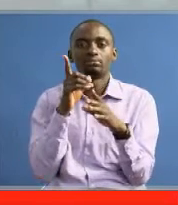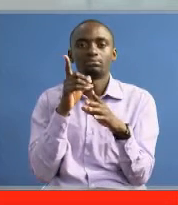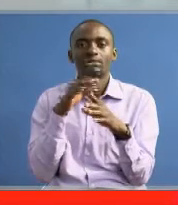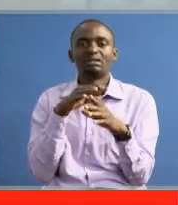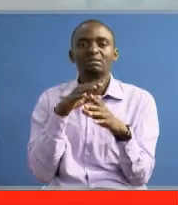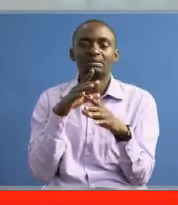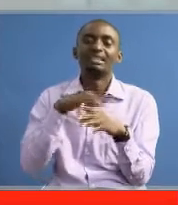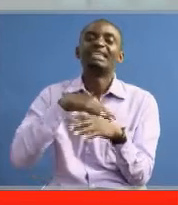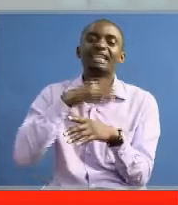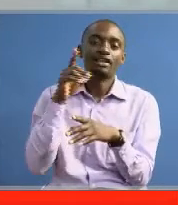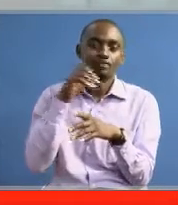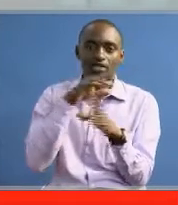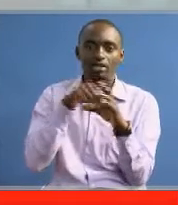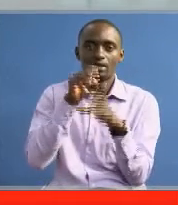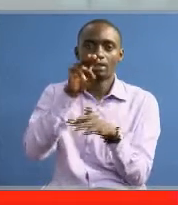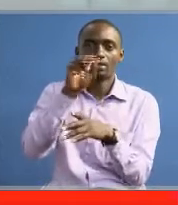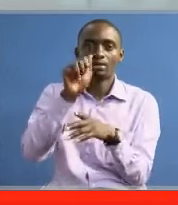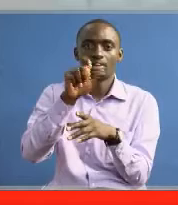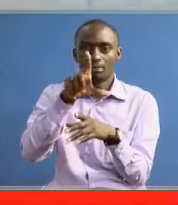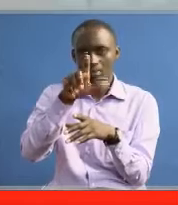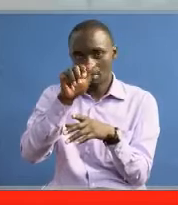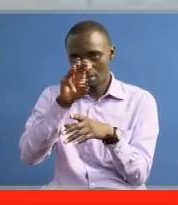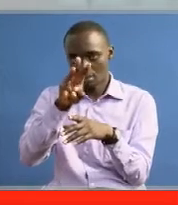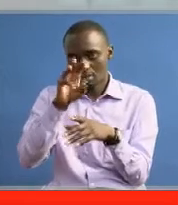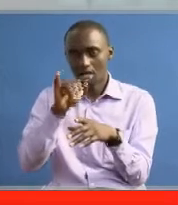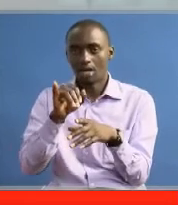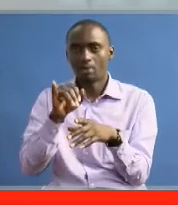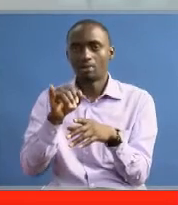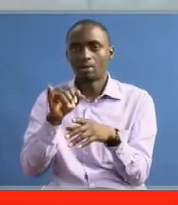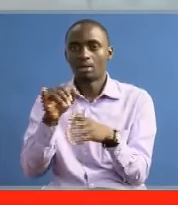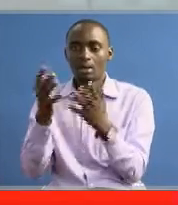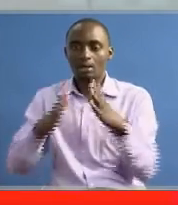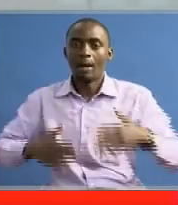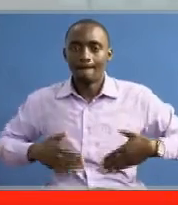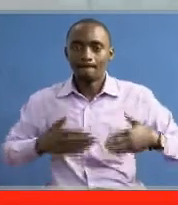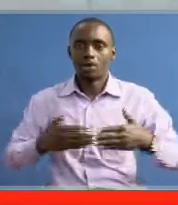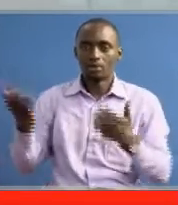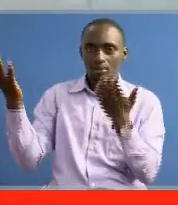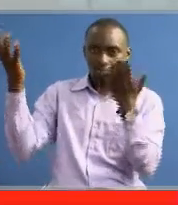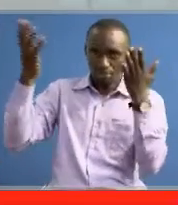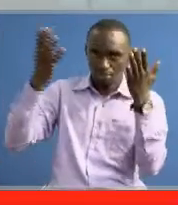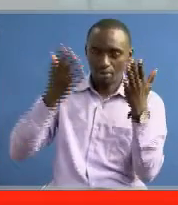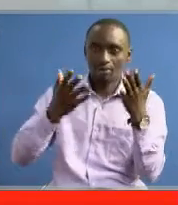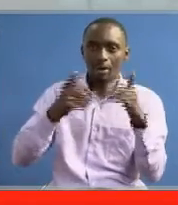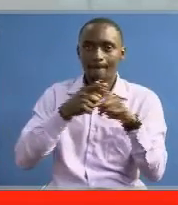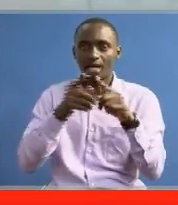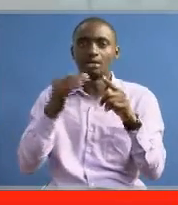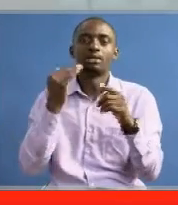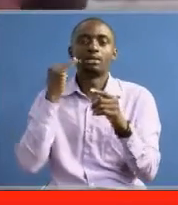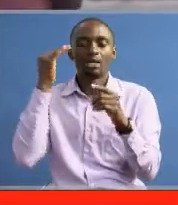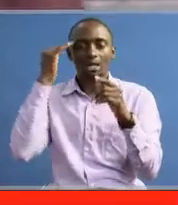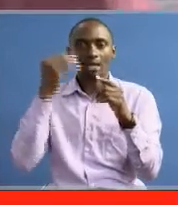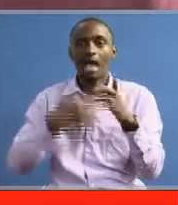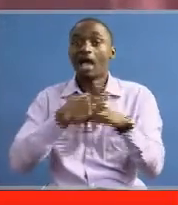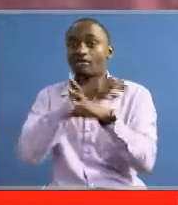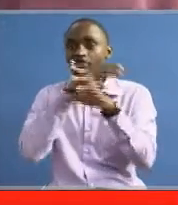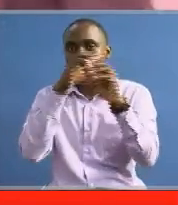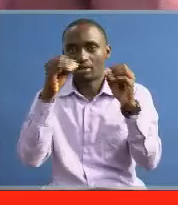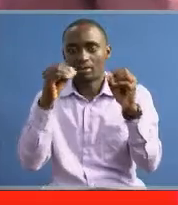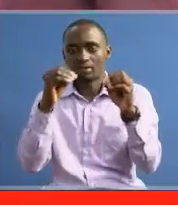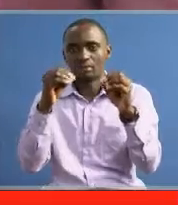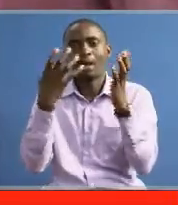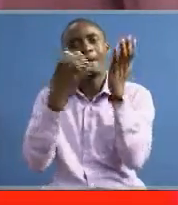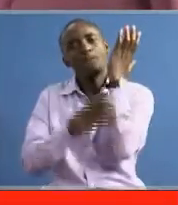brought back home without a head. Sadly, the family is said to be very poor and lives in a rental house after they were chased away